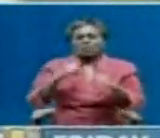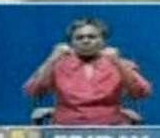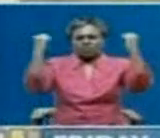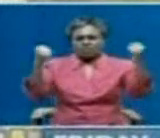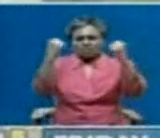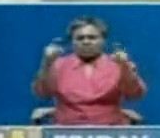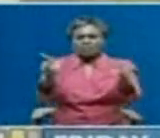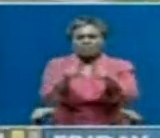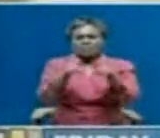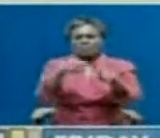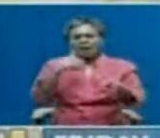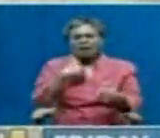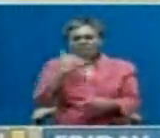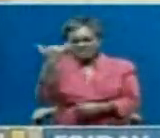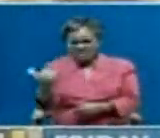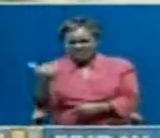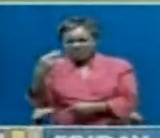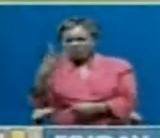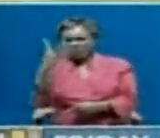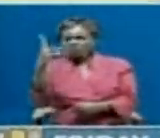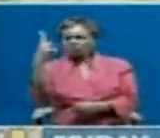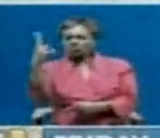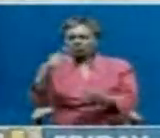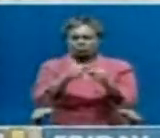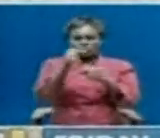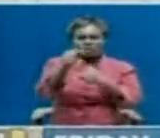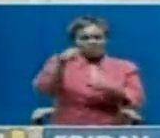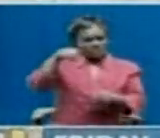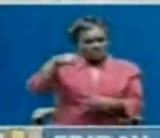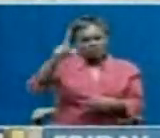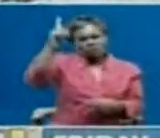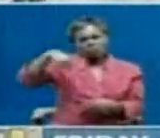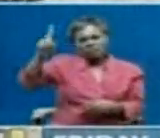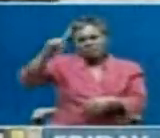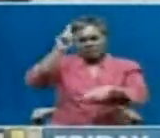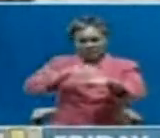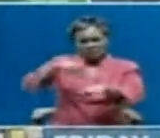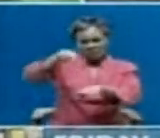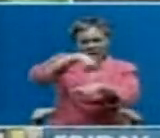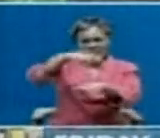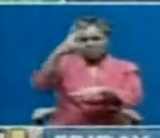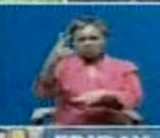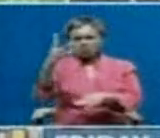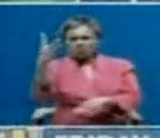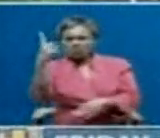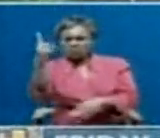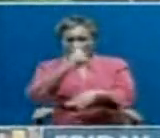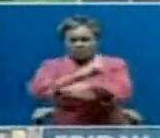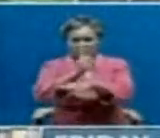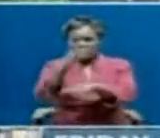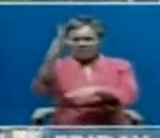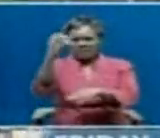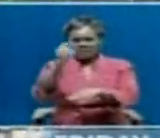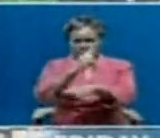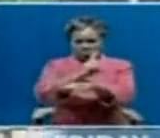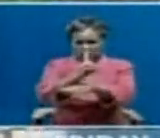career. Despite being a debutant in the 42-kilometer race, Jepkosgei won in a time of 2 hours 41 minutes 30 seconds.